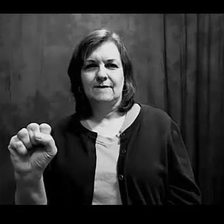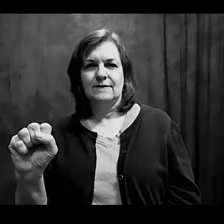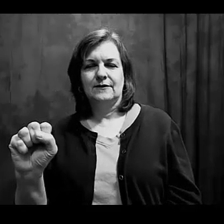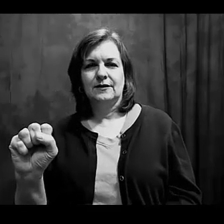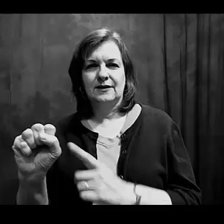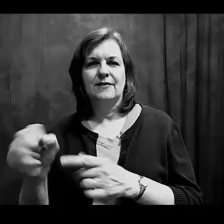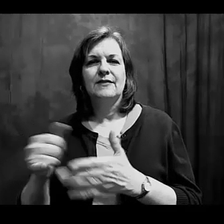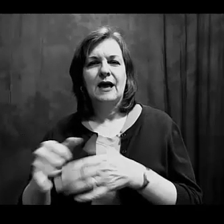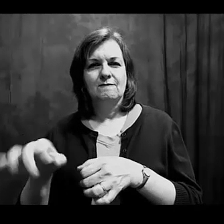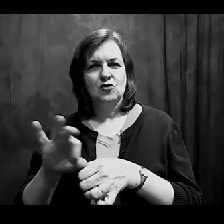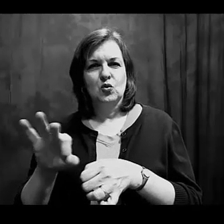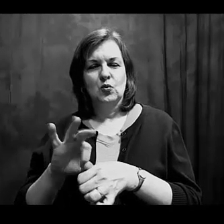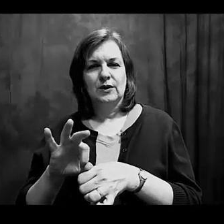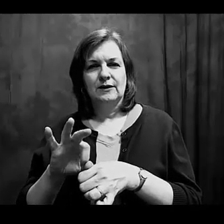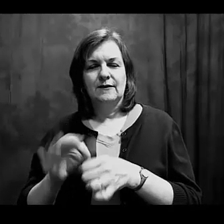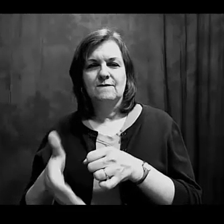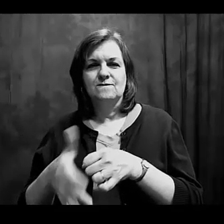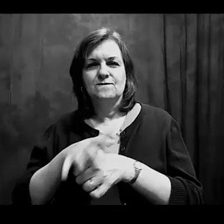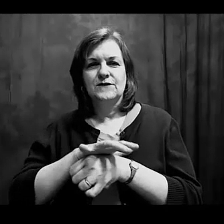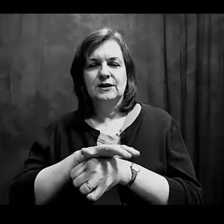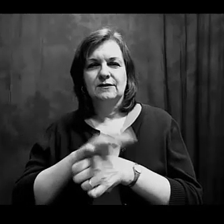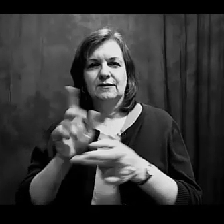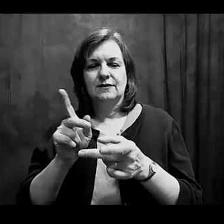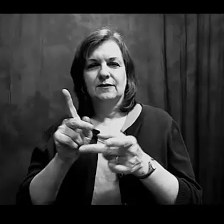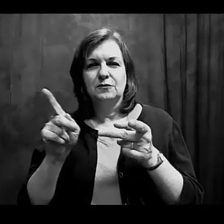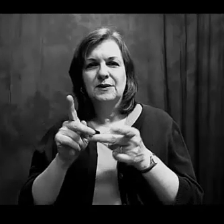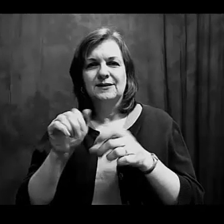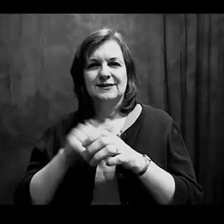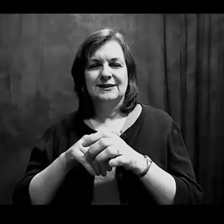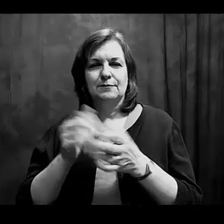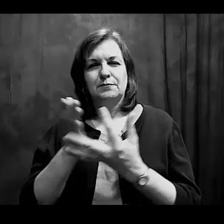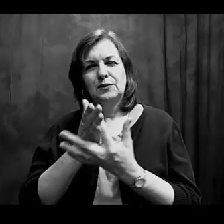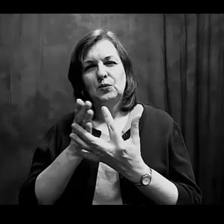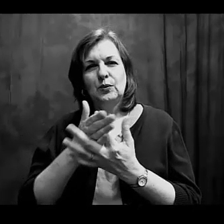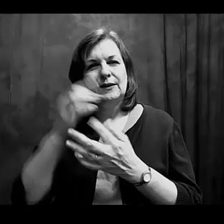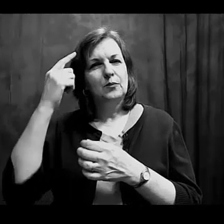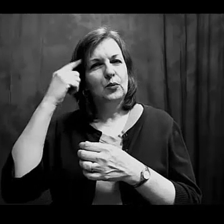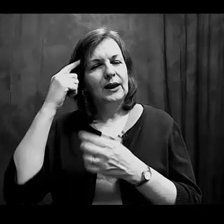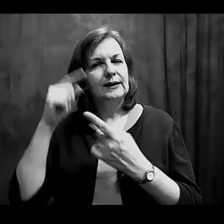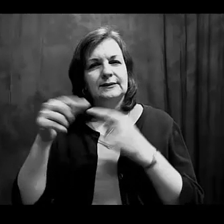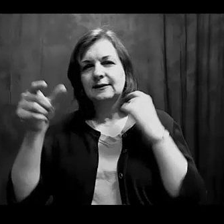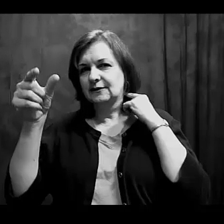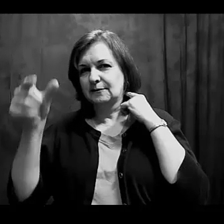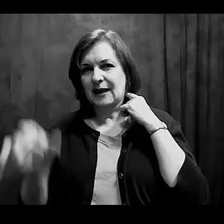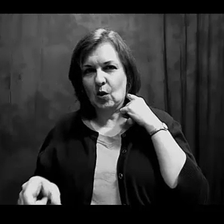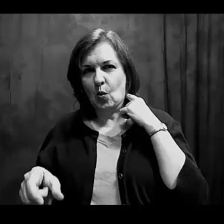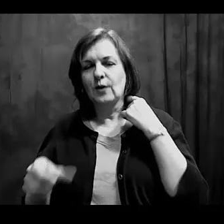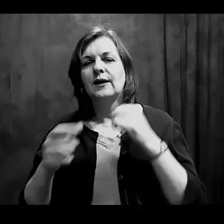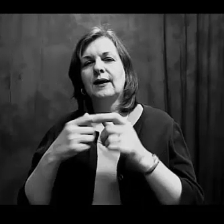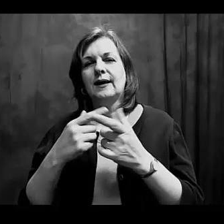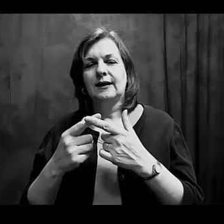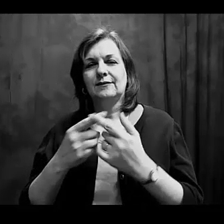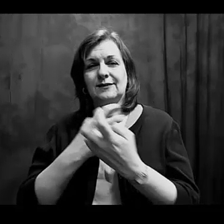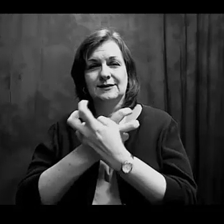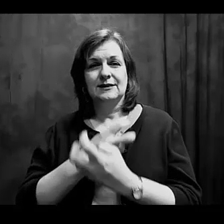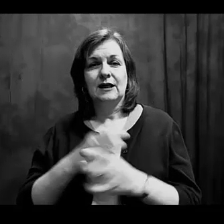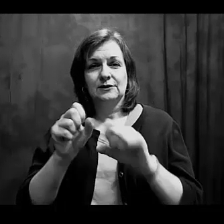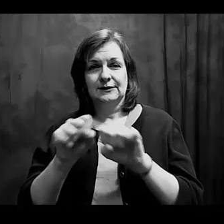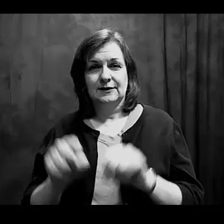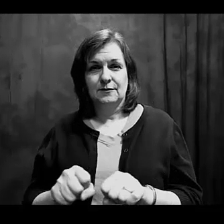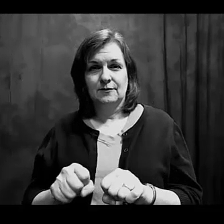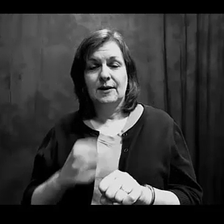fills the spaces between your brain, spinal cord, and your skeletal system and protects